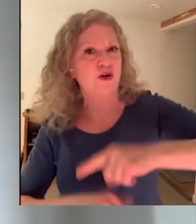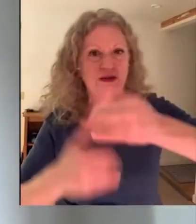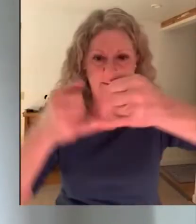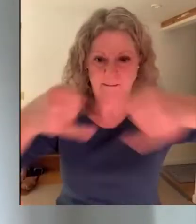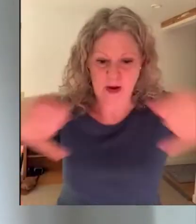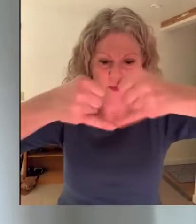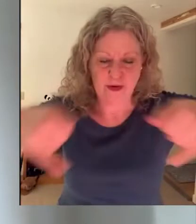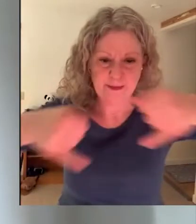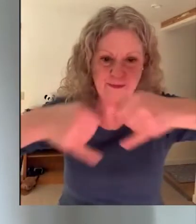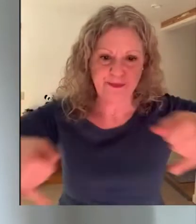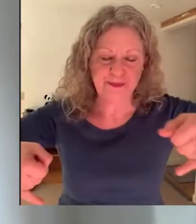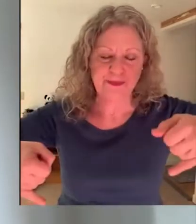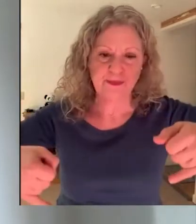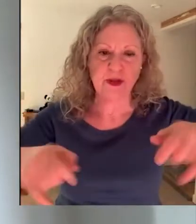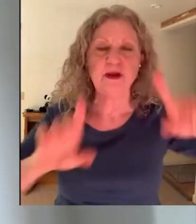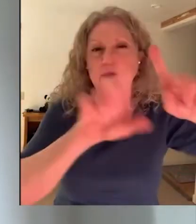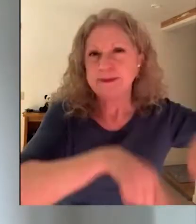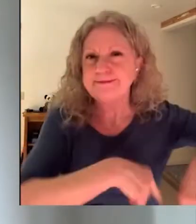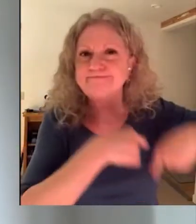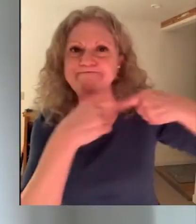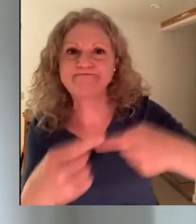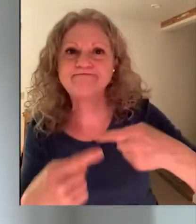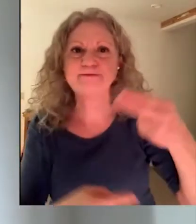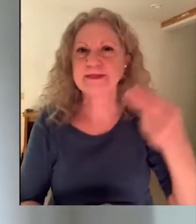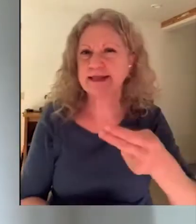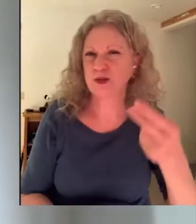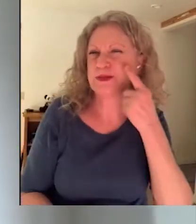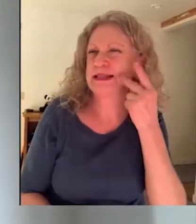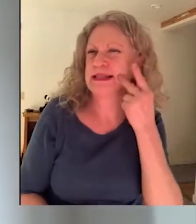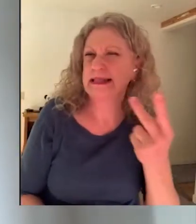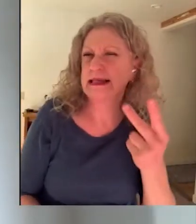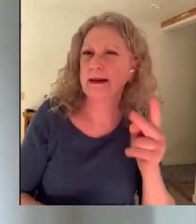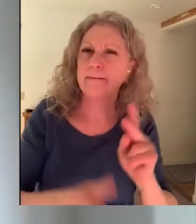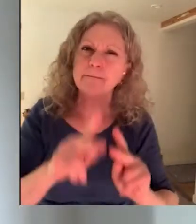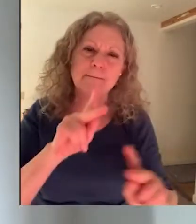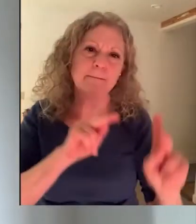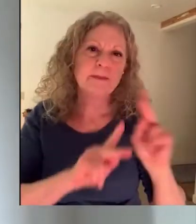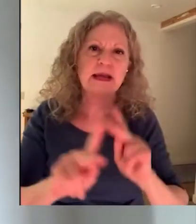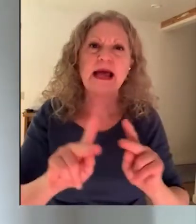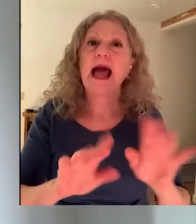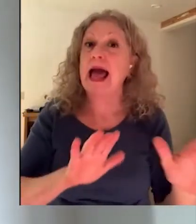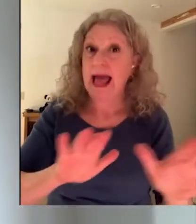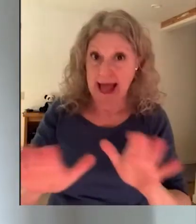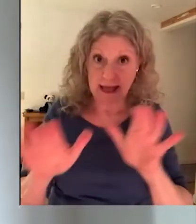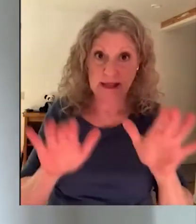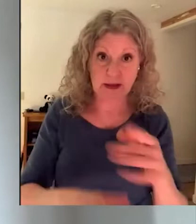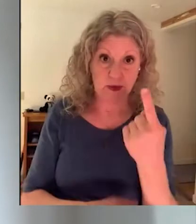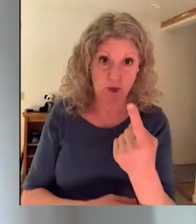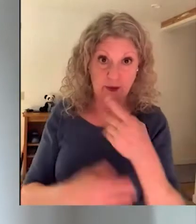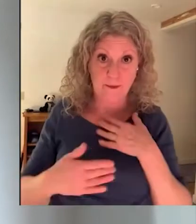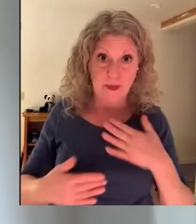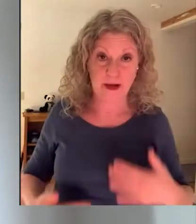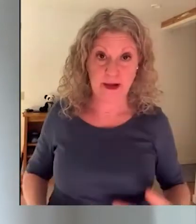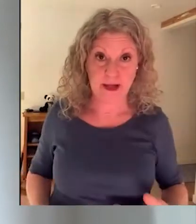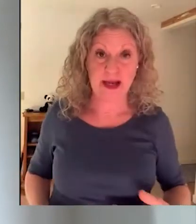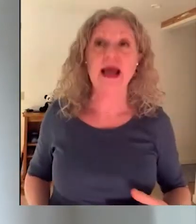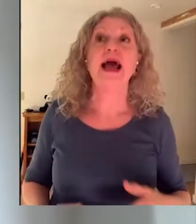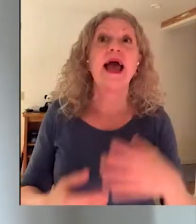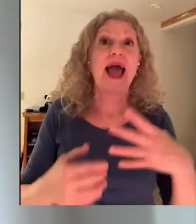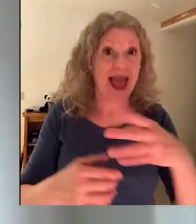Throughout history, we have seen these people acting as one body, and they tore down these